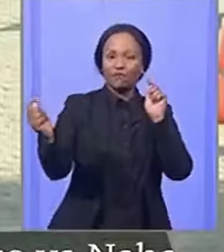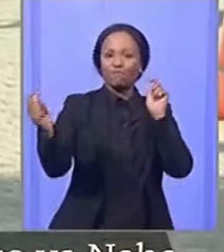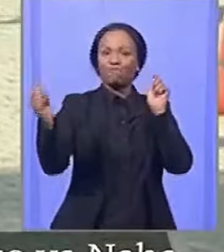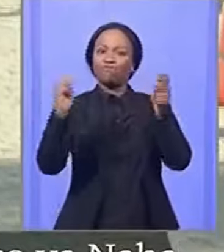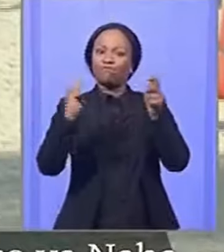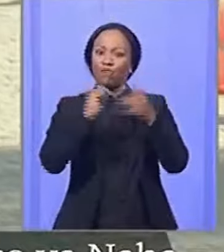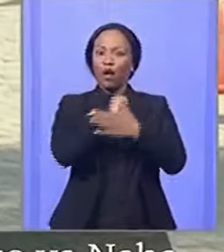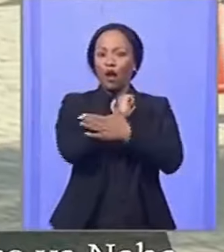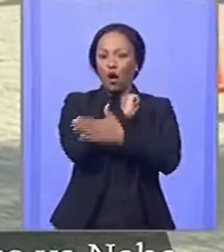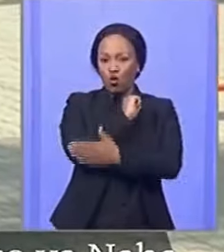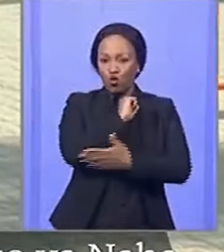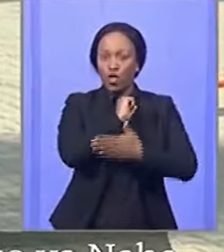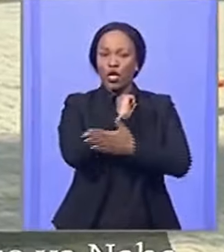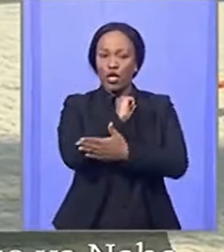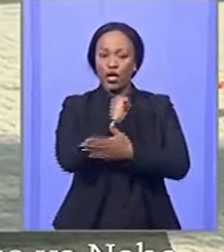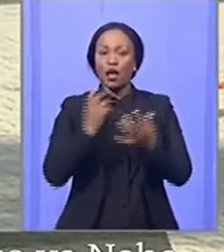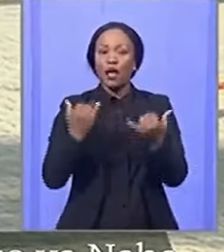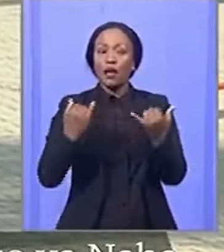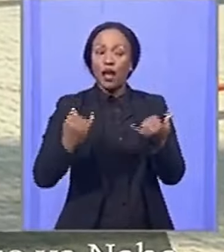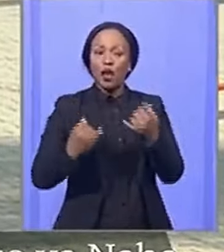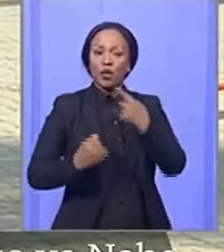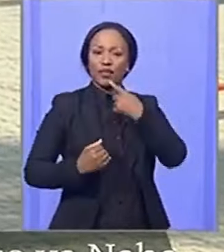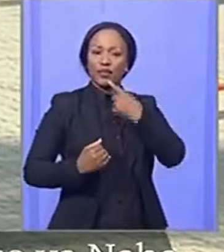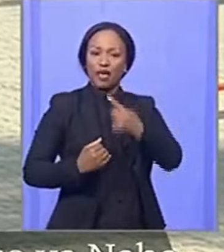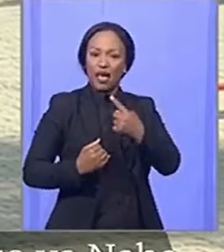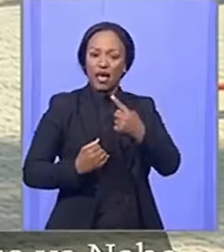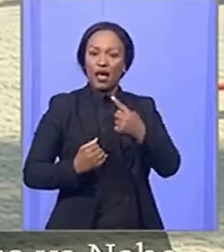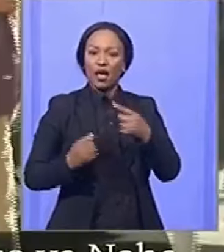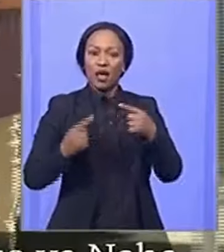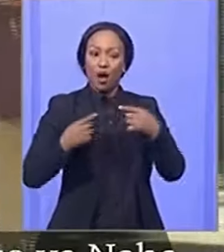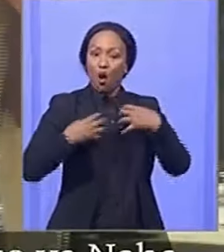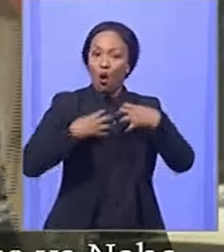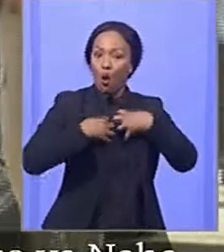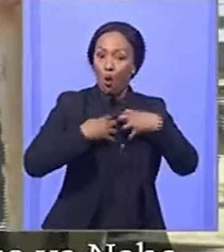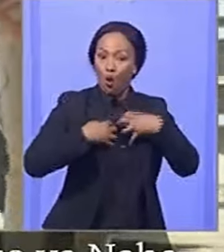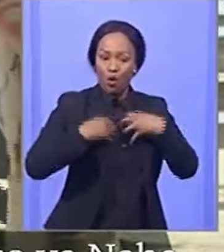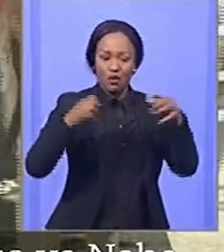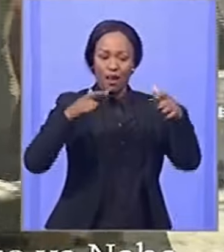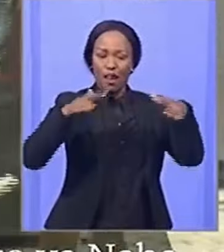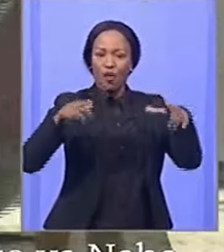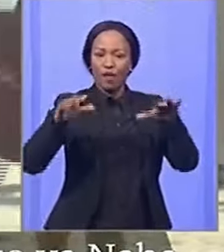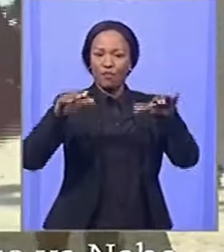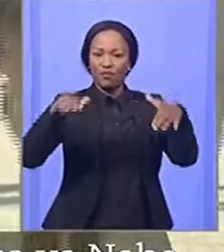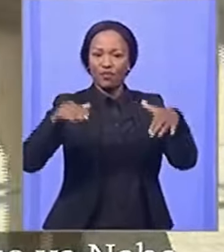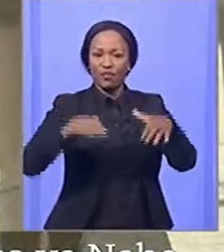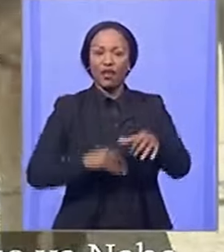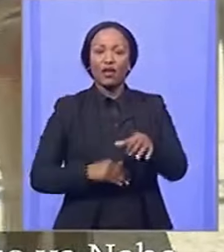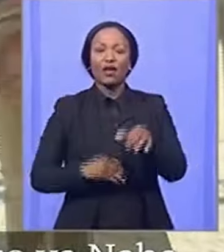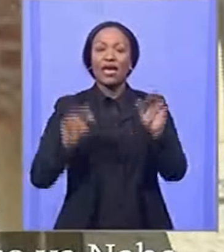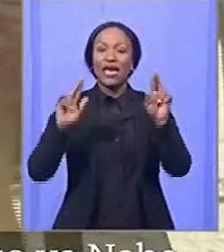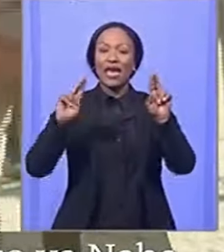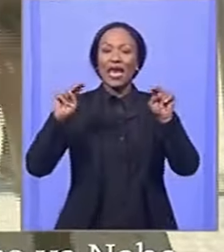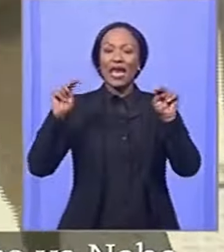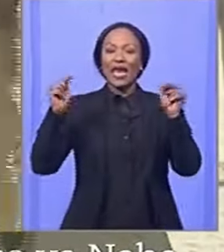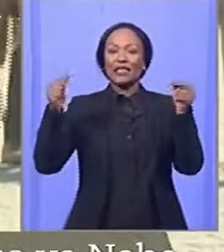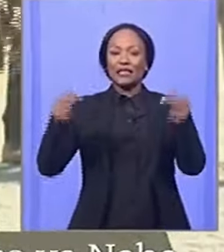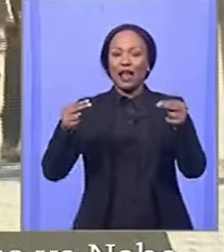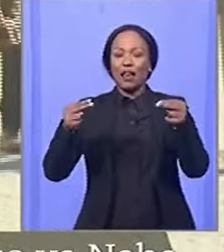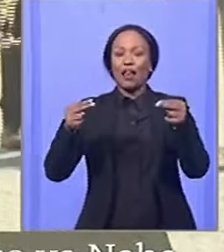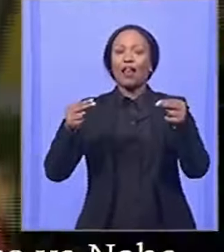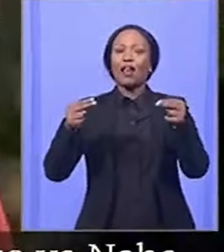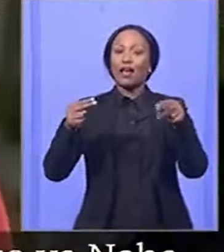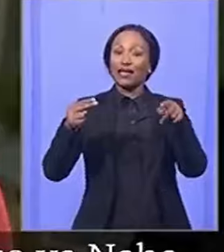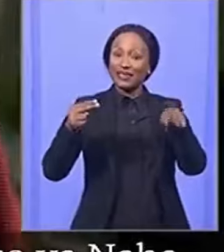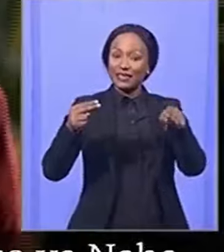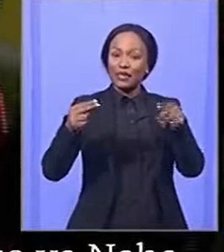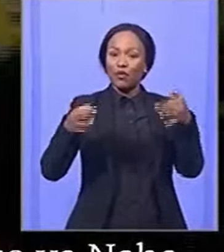country. What we call in our own parlance, in our own language, the National Democratic Revolution, which